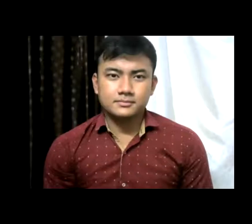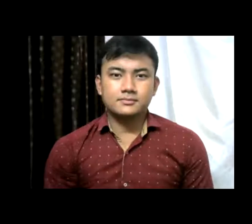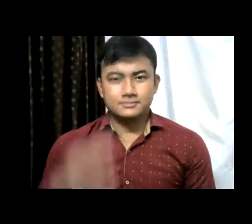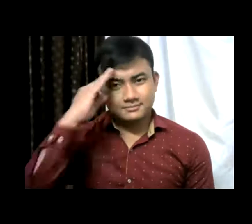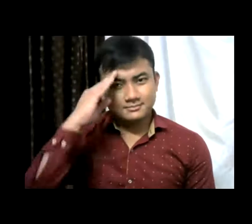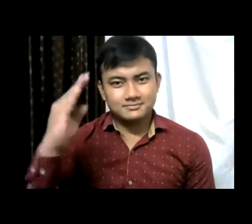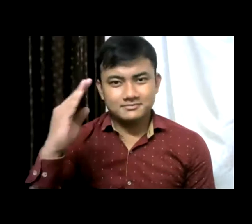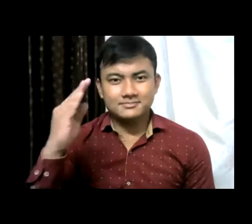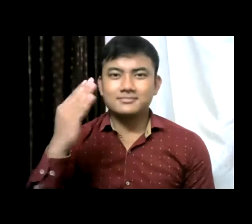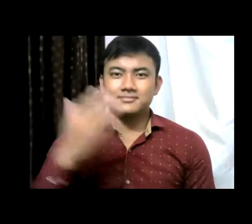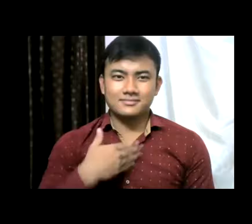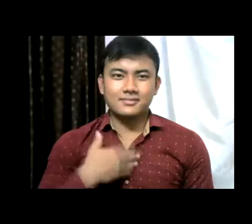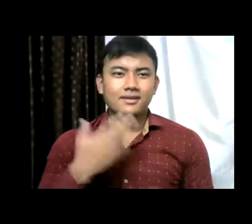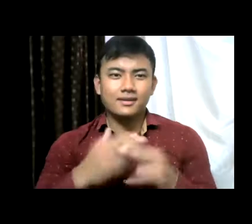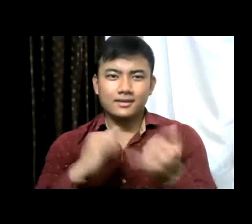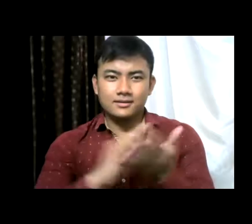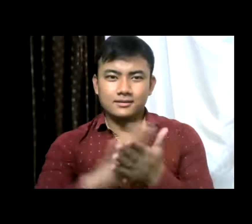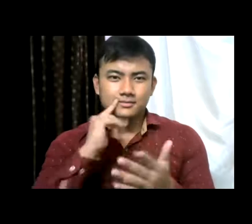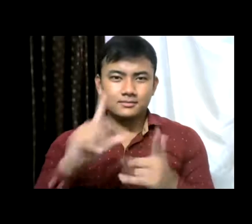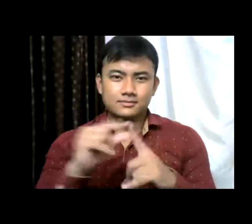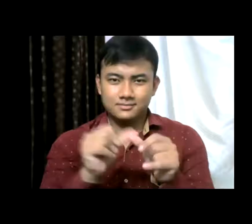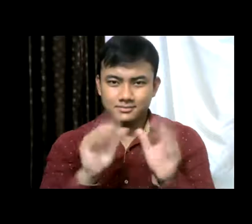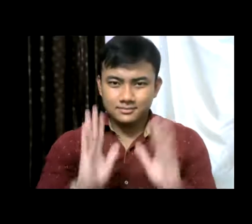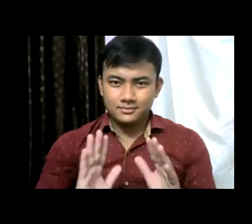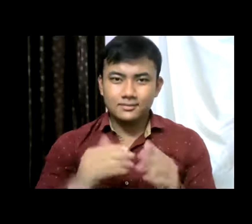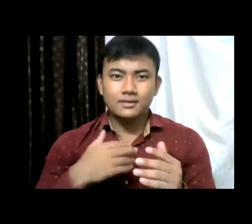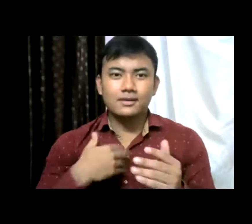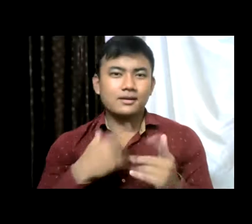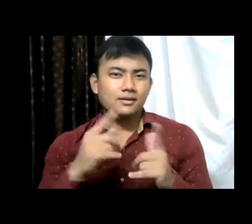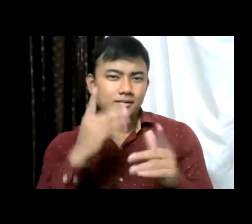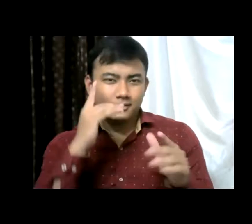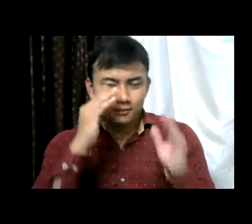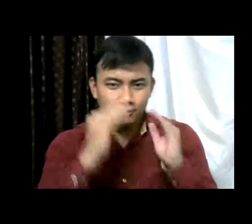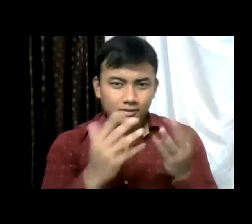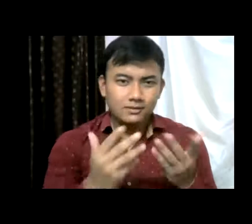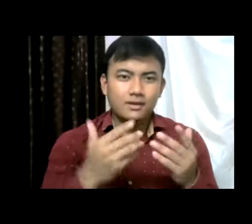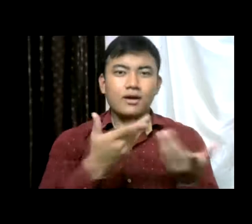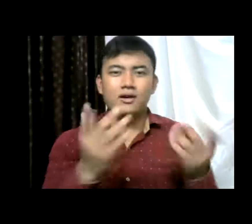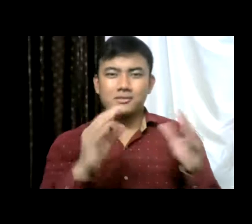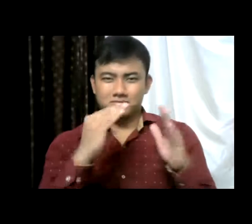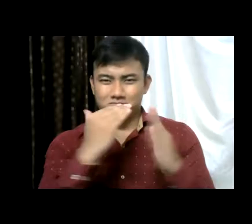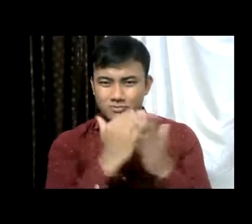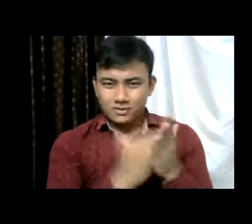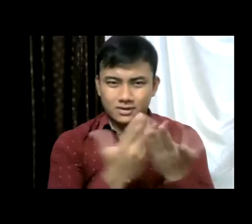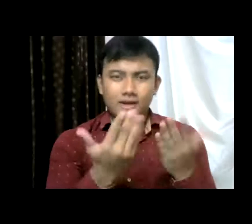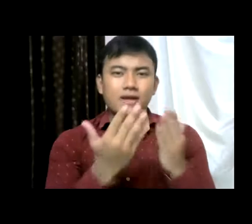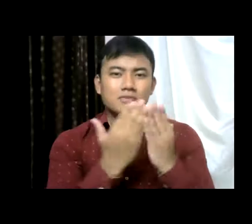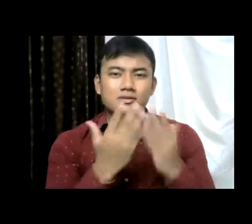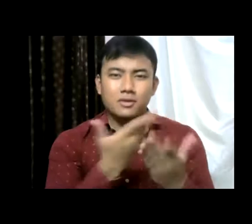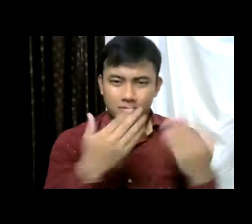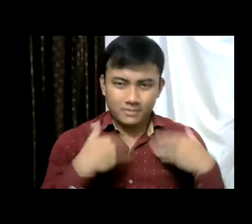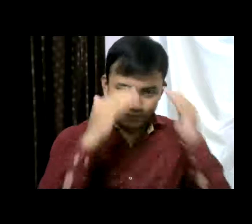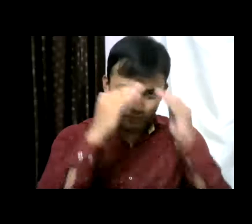Hello, I'm Shilpa Vijayakrishnan, and I head the Education and Outreach Programming at the Museum of Art and Photography,